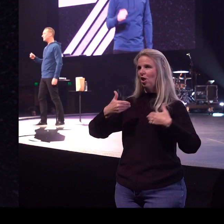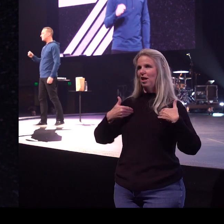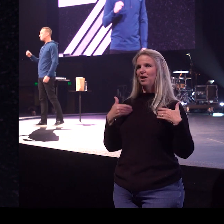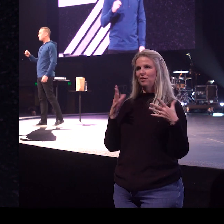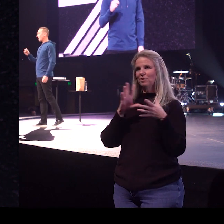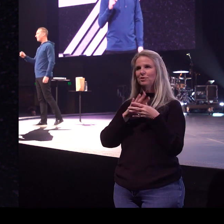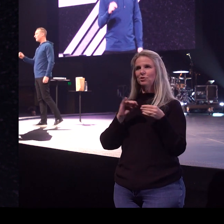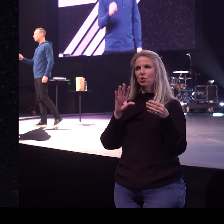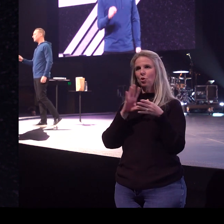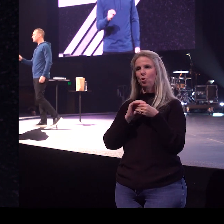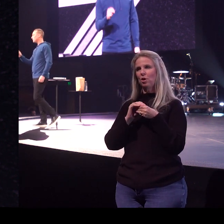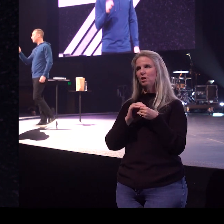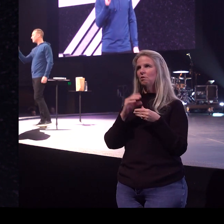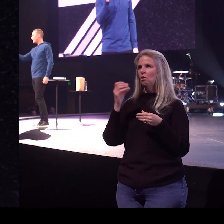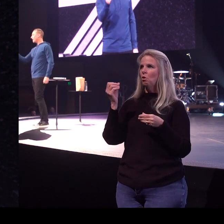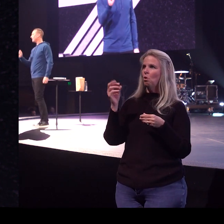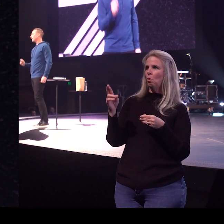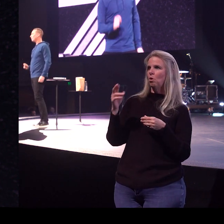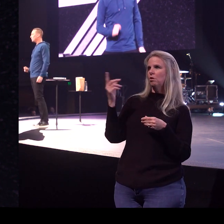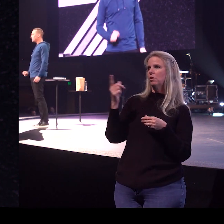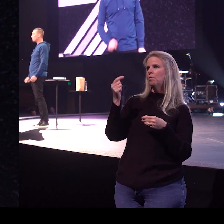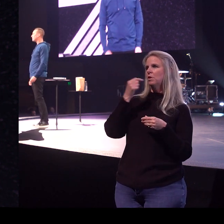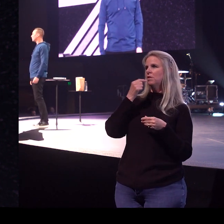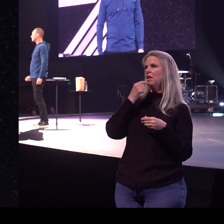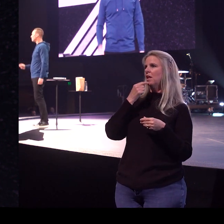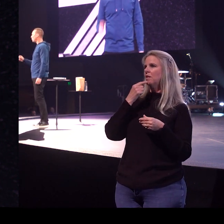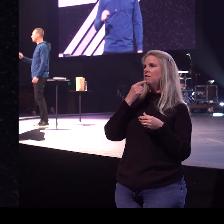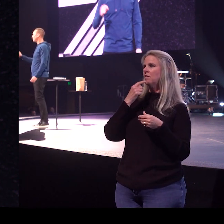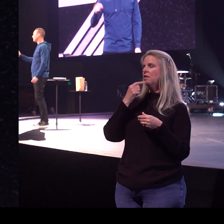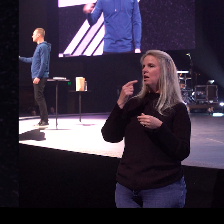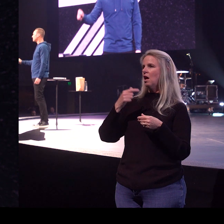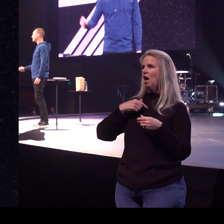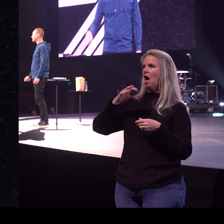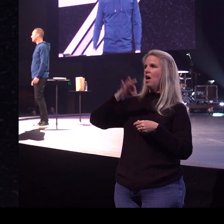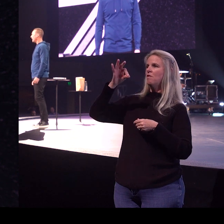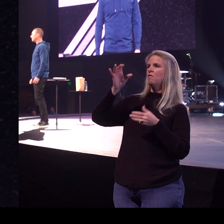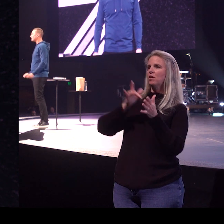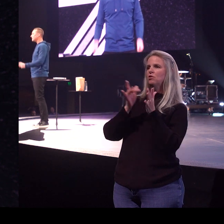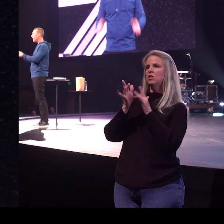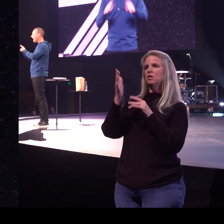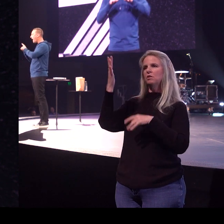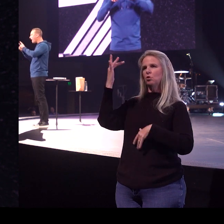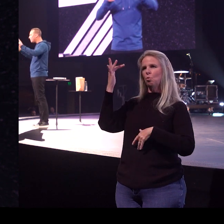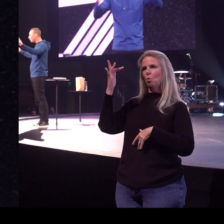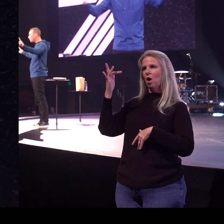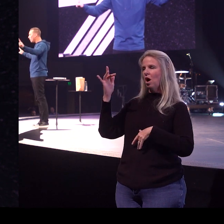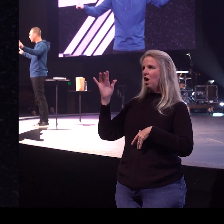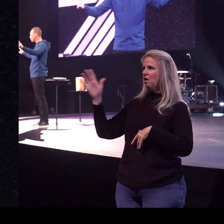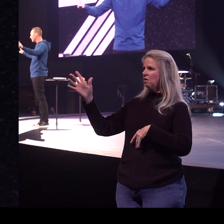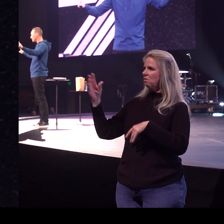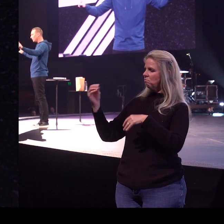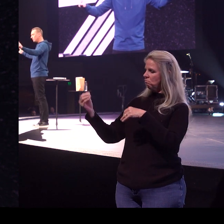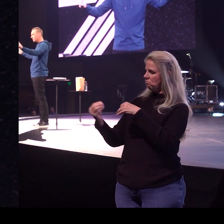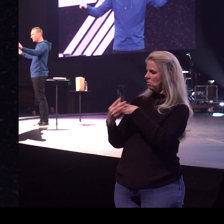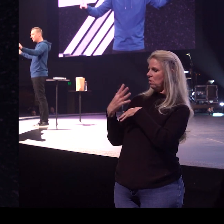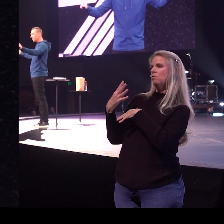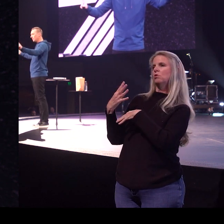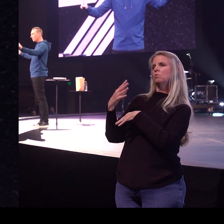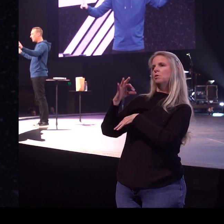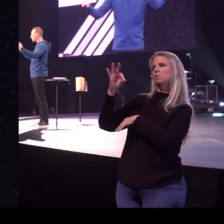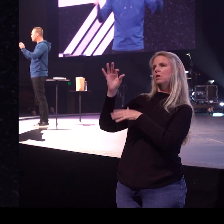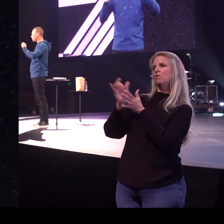this, I found Jesus because they helped use their influence to point me to Jesus. And listen, every one of you has